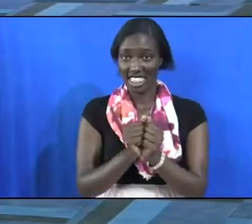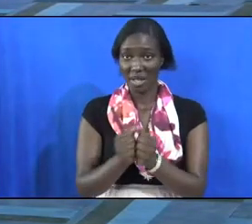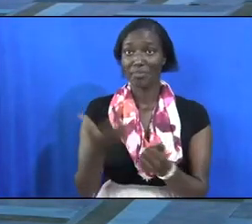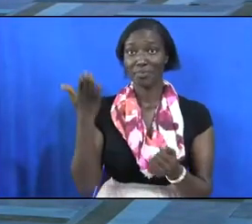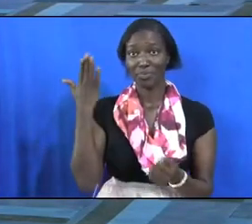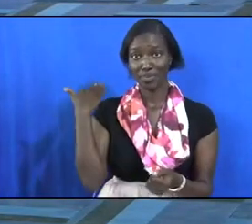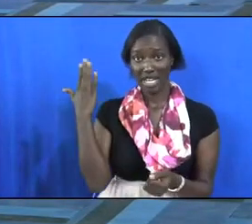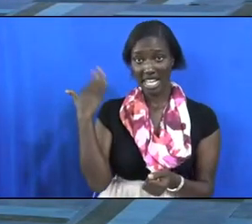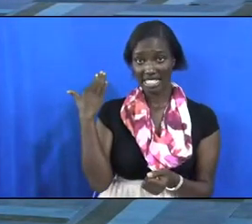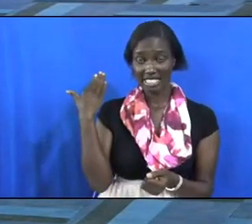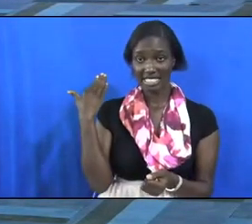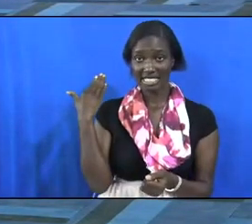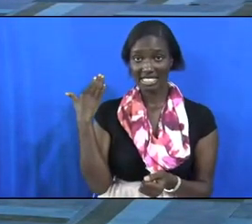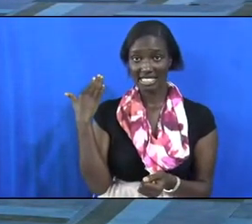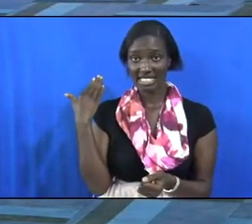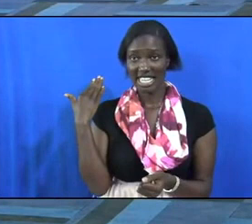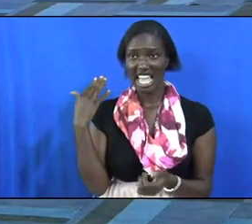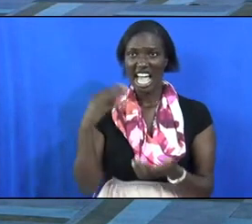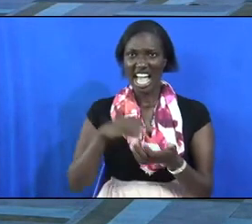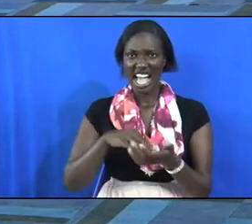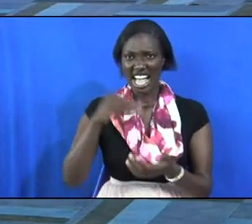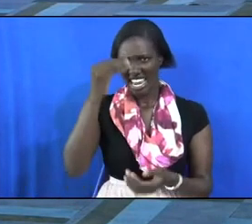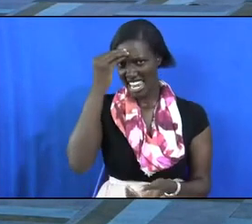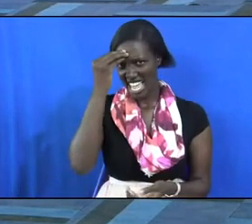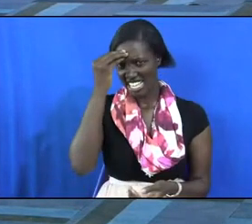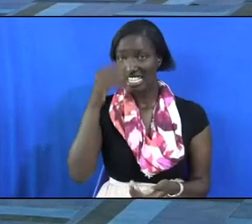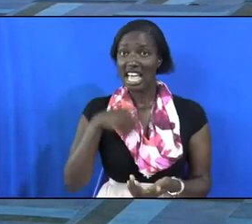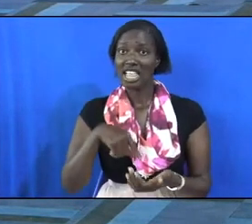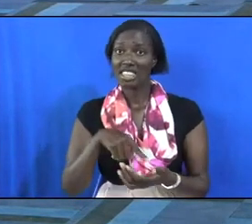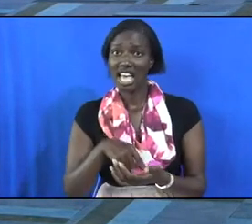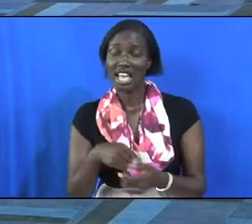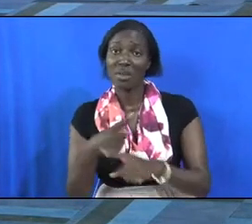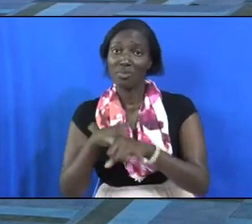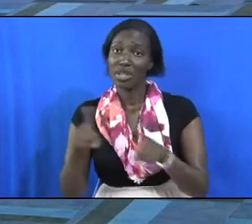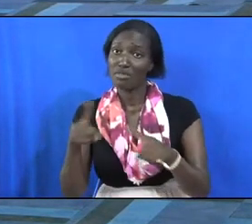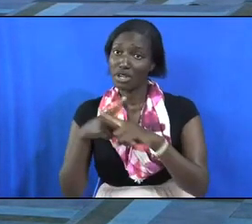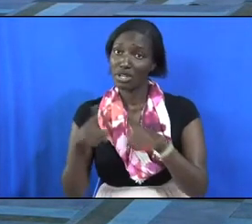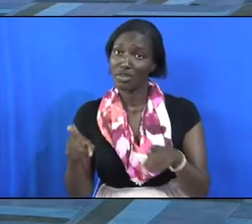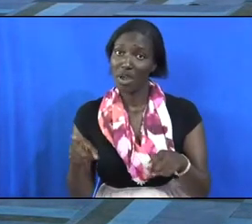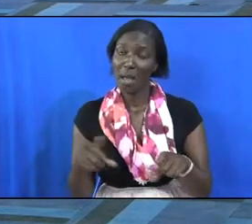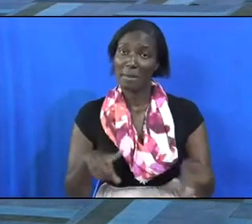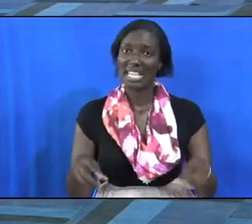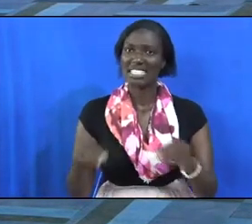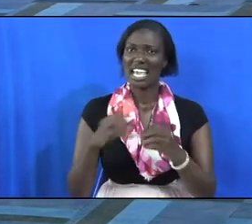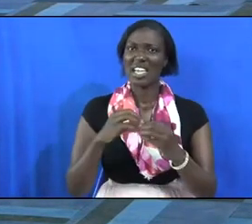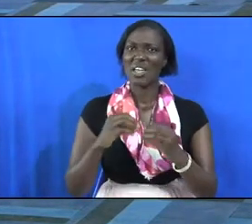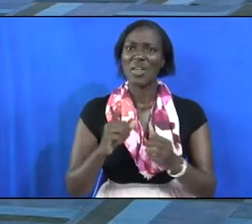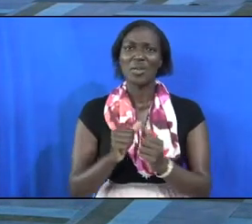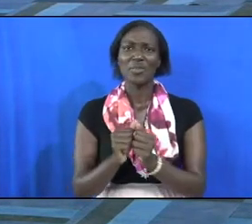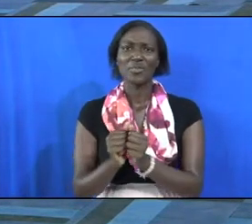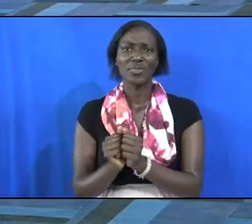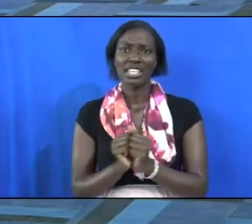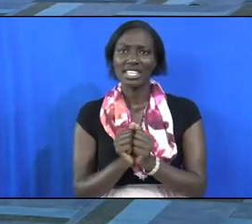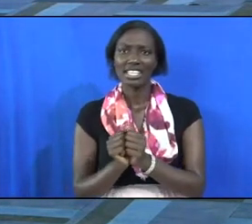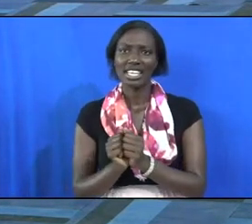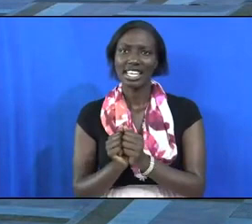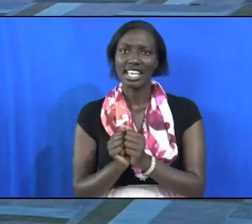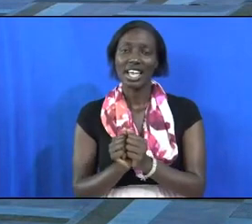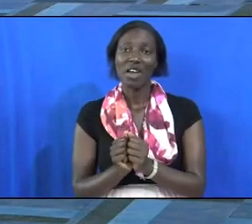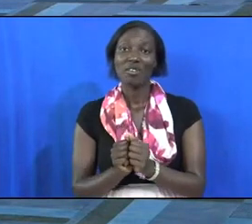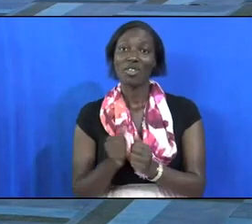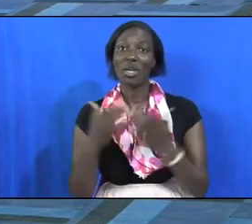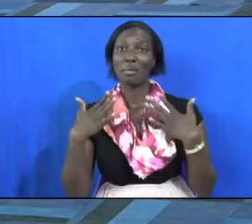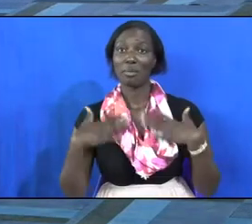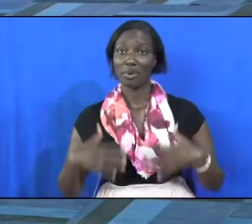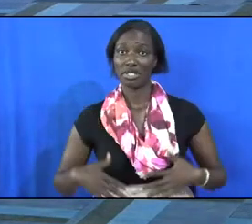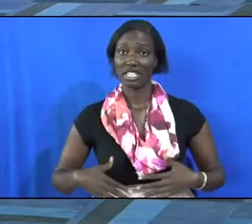our series, we learned that there are many different parts united together for the body of